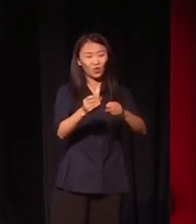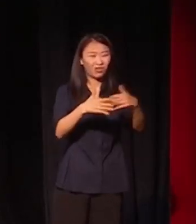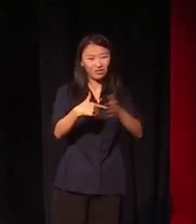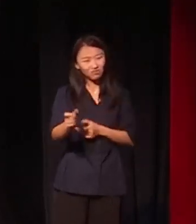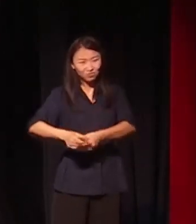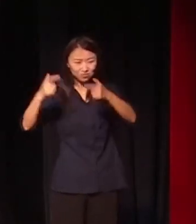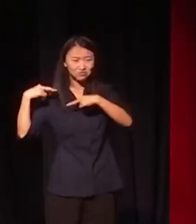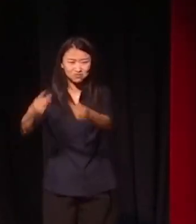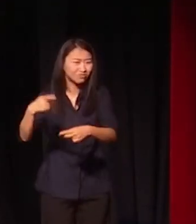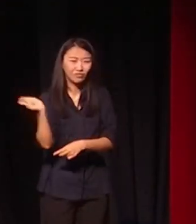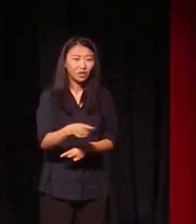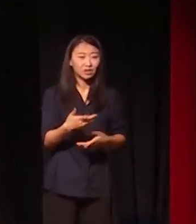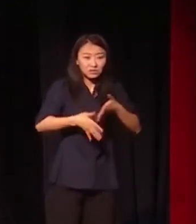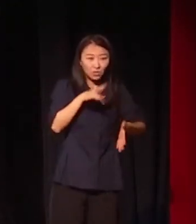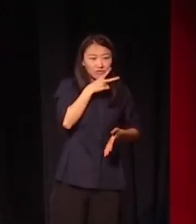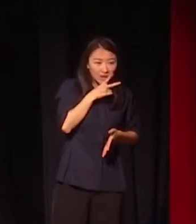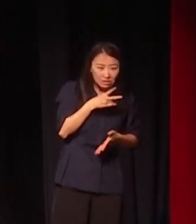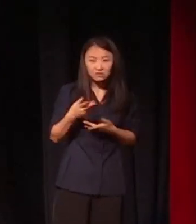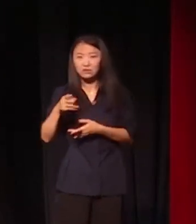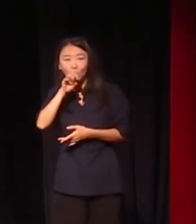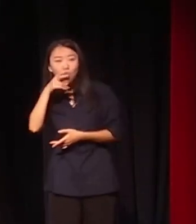can sign and spoken language interpreter researchers and